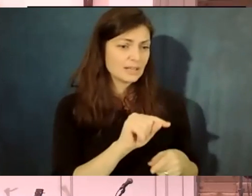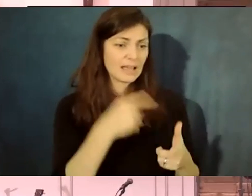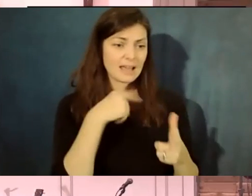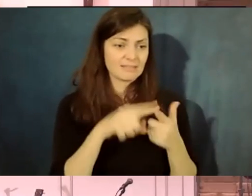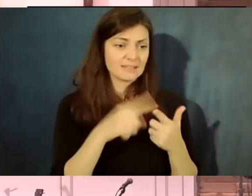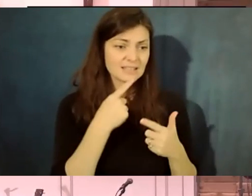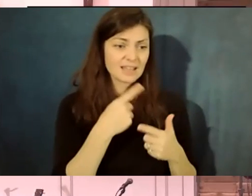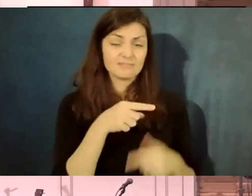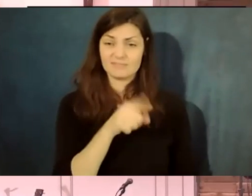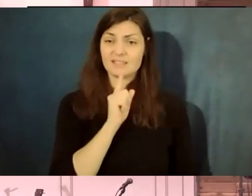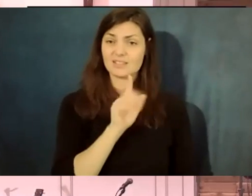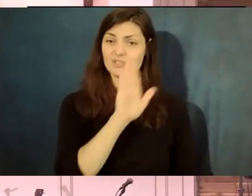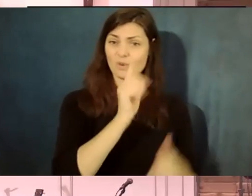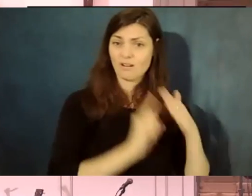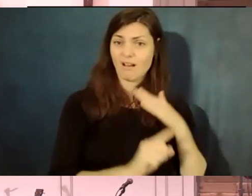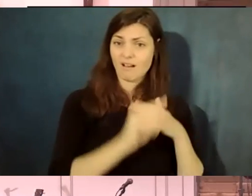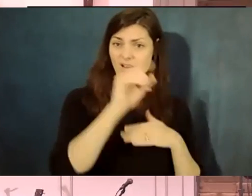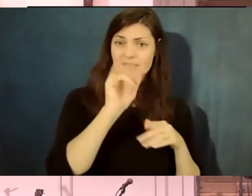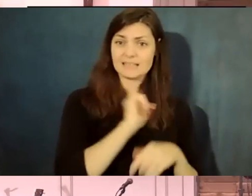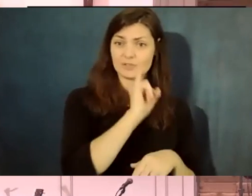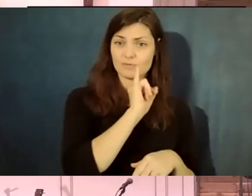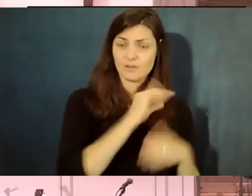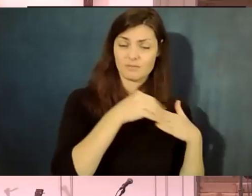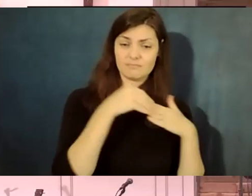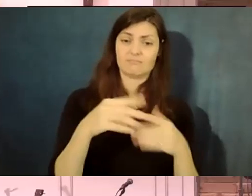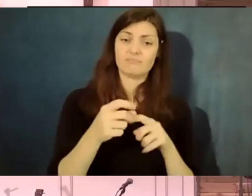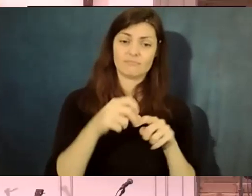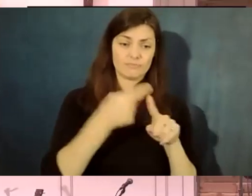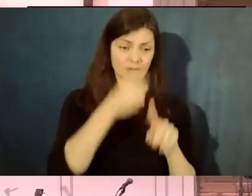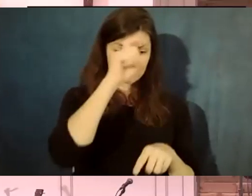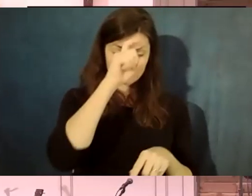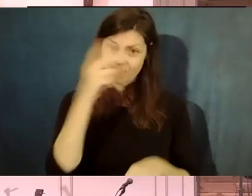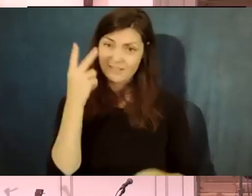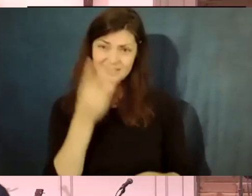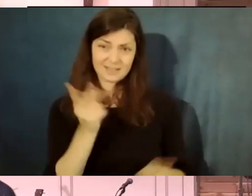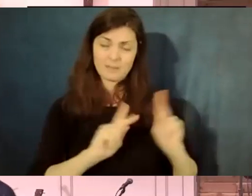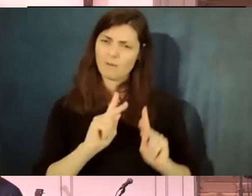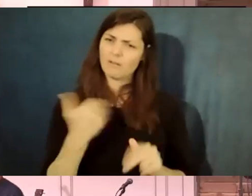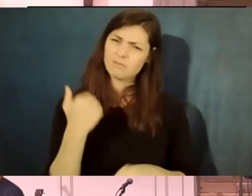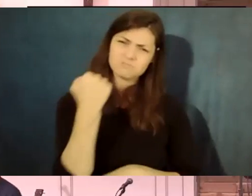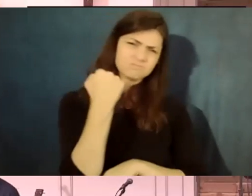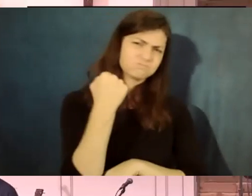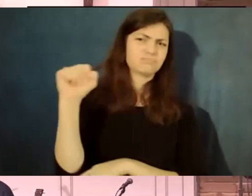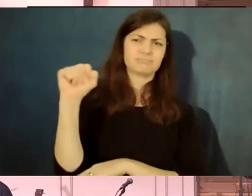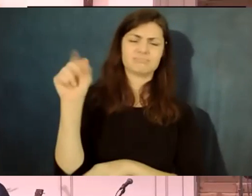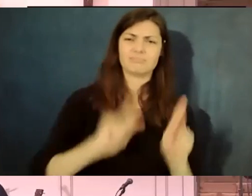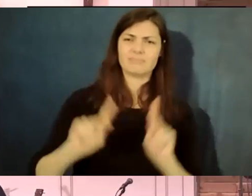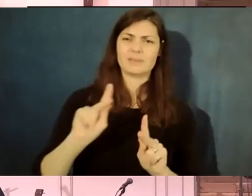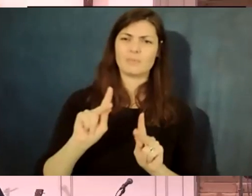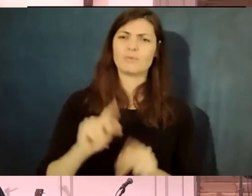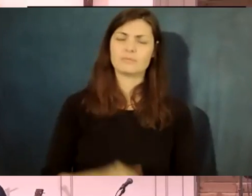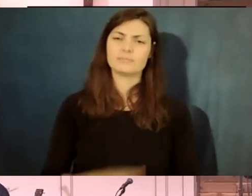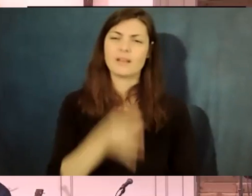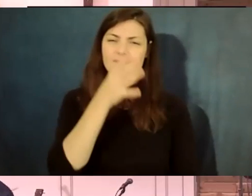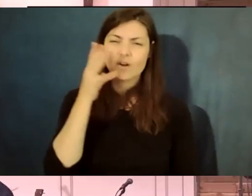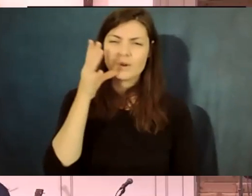you out of the land of Egypt.' And the Lord said to Moses, 'I have seen this people, and indeed it is a stiff-necked people." What does that mean? It's a farming